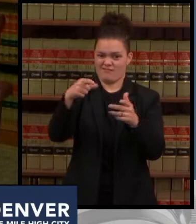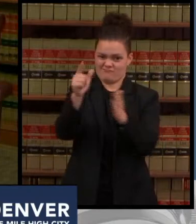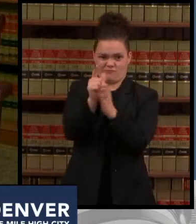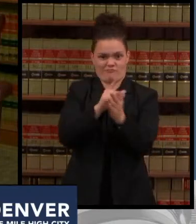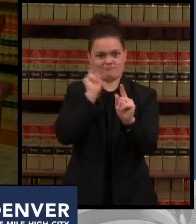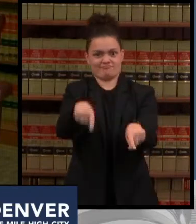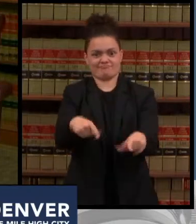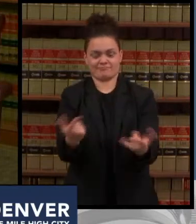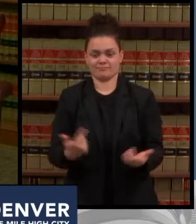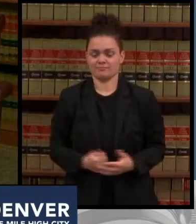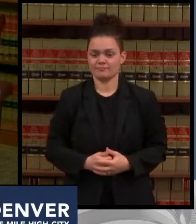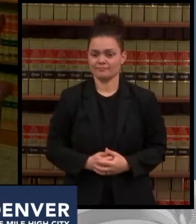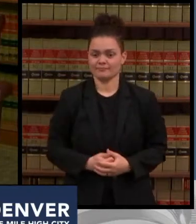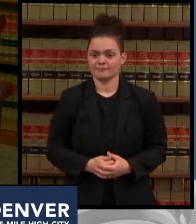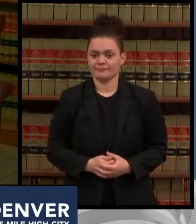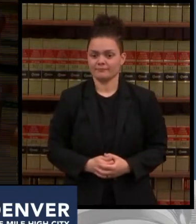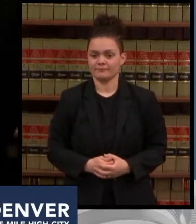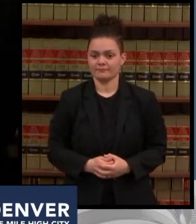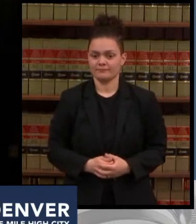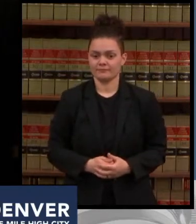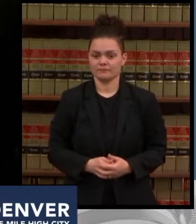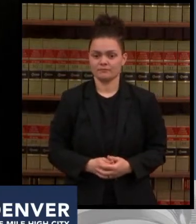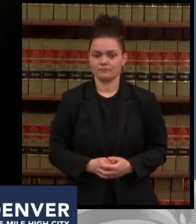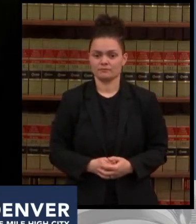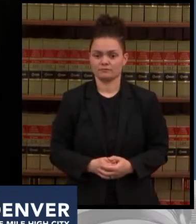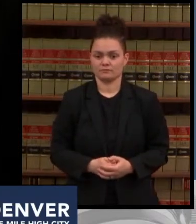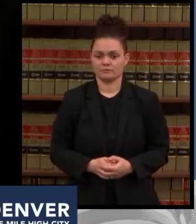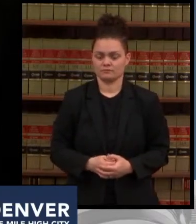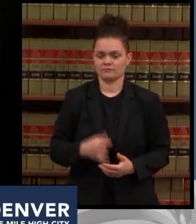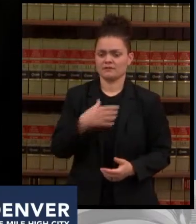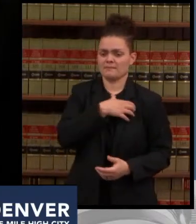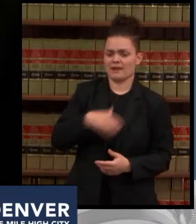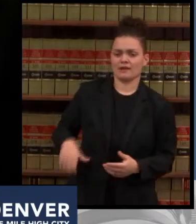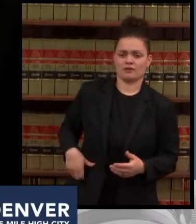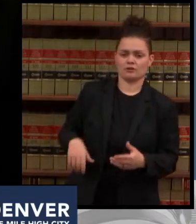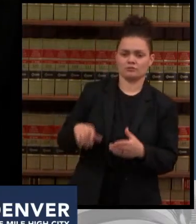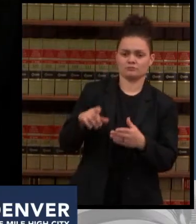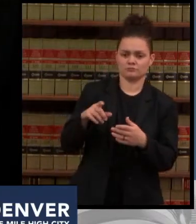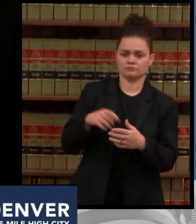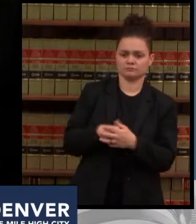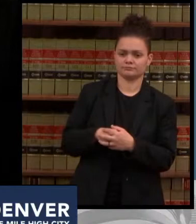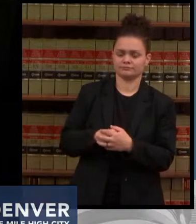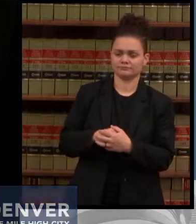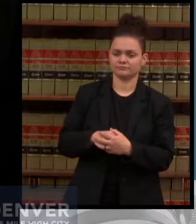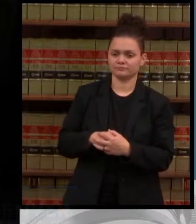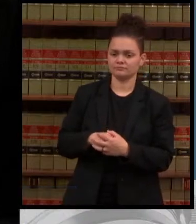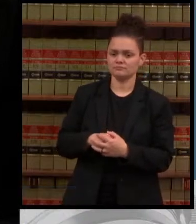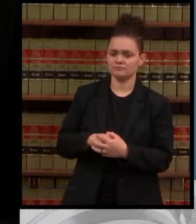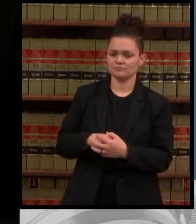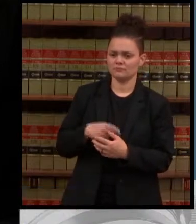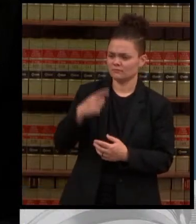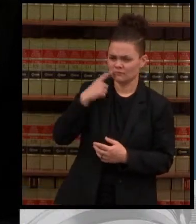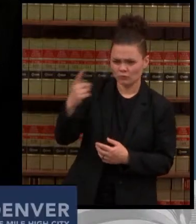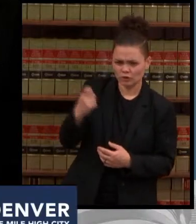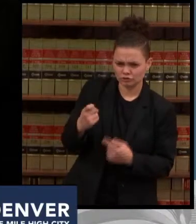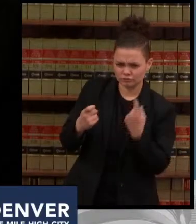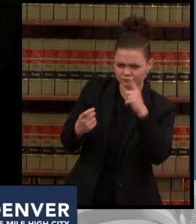Hey, Marshall, you say you had a question for me. Let me also just add, I think the fact that these are largely complaint-based